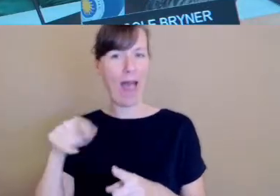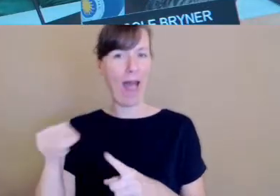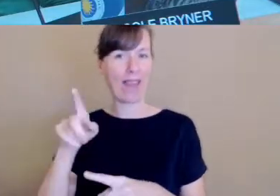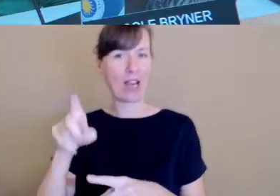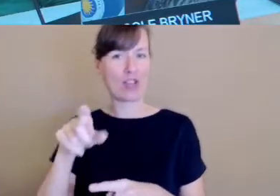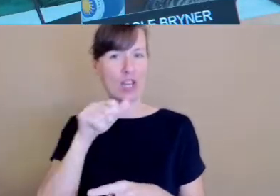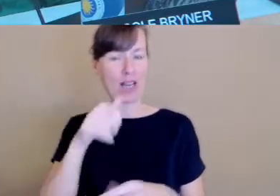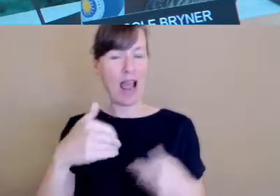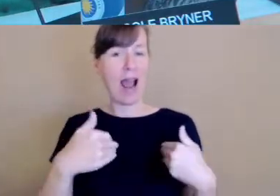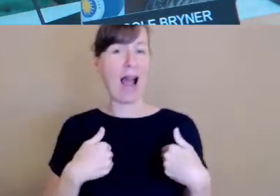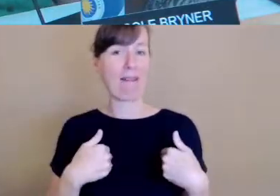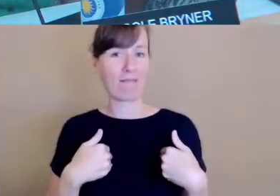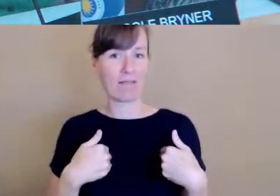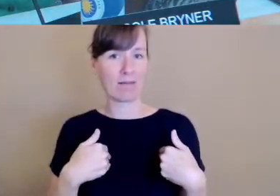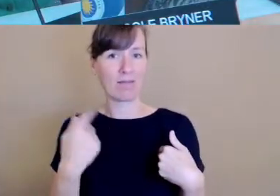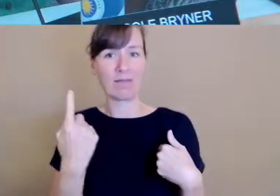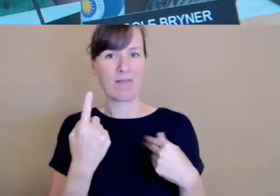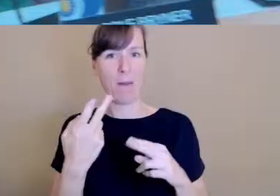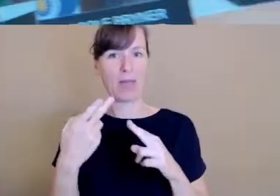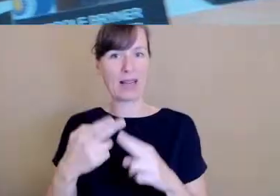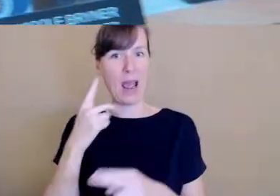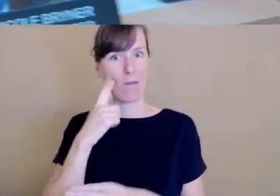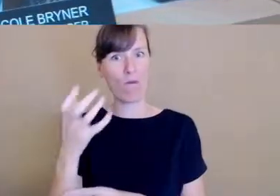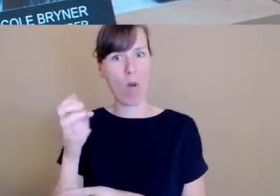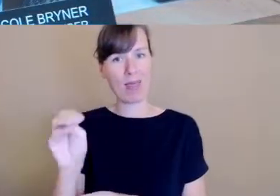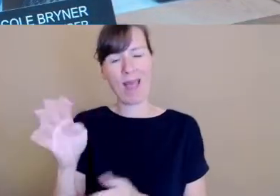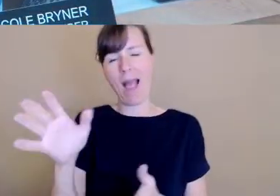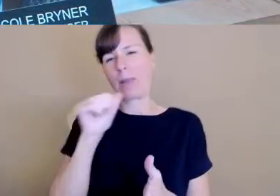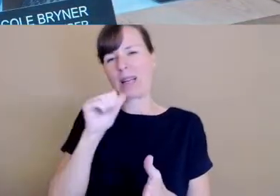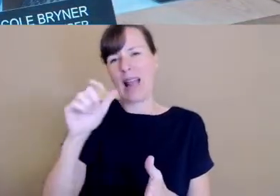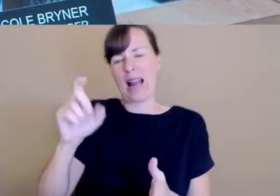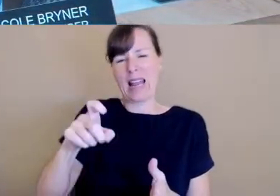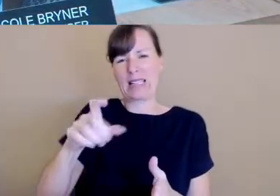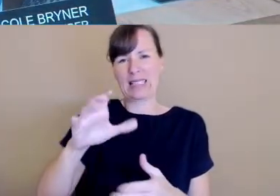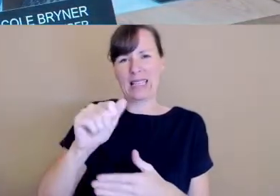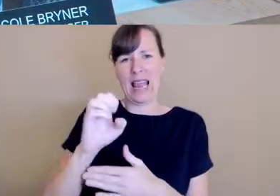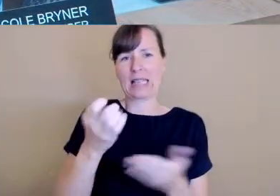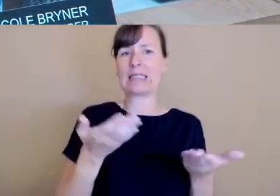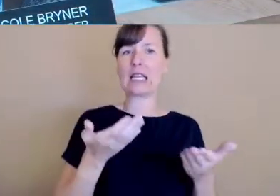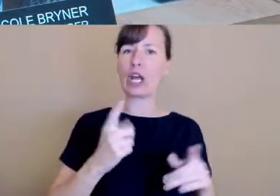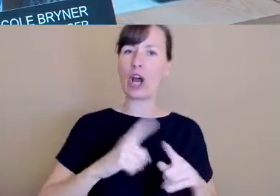saying generally, how does that get avoided and who does that?